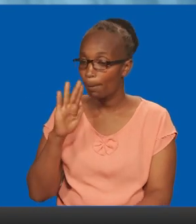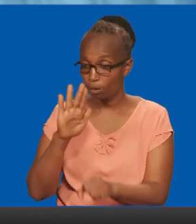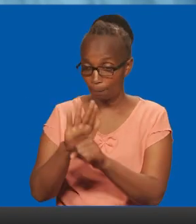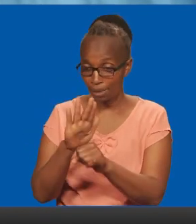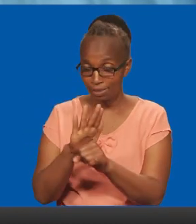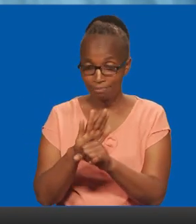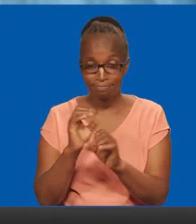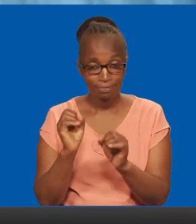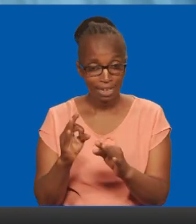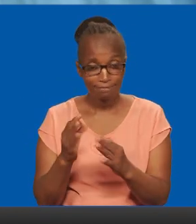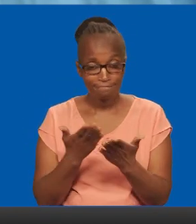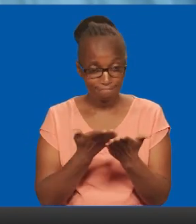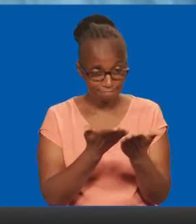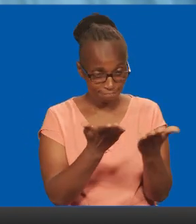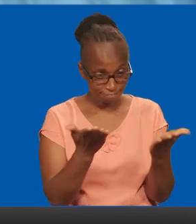said,